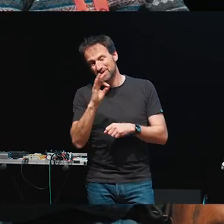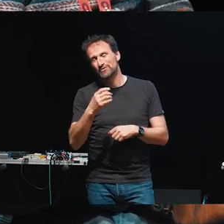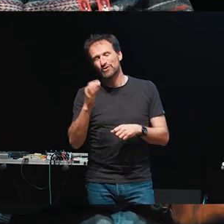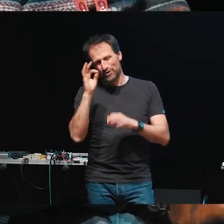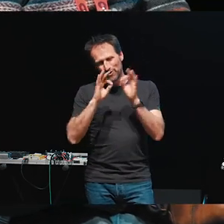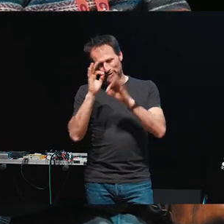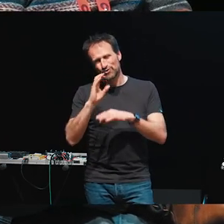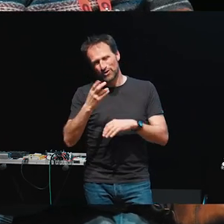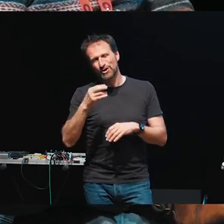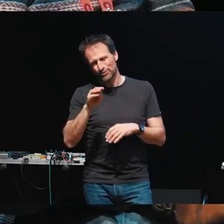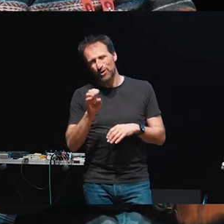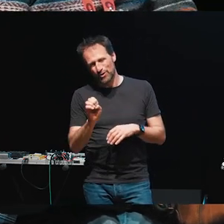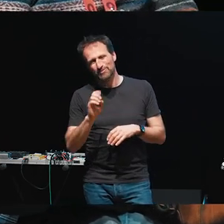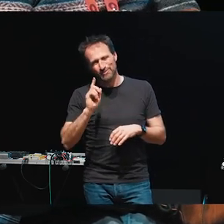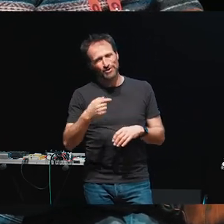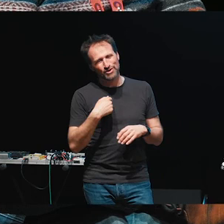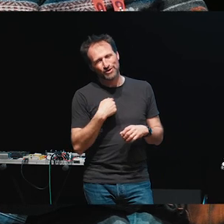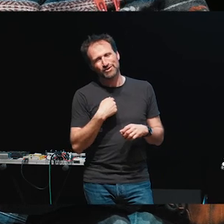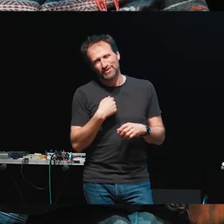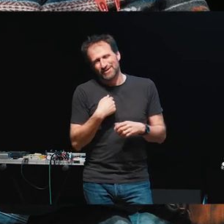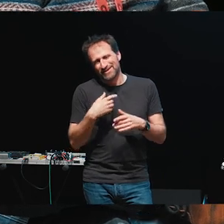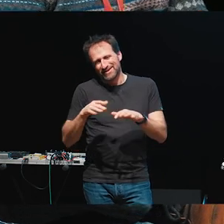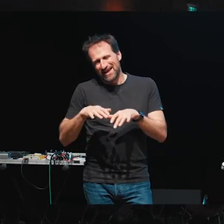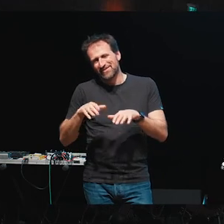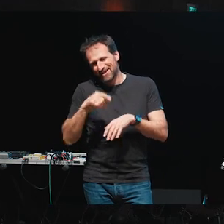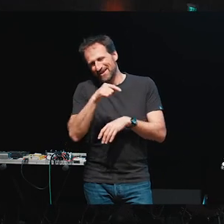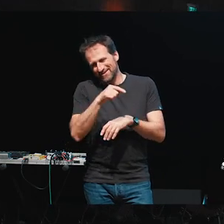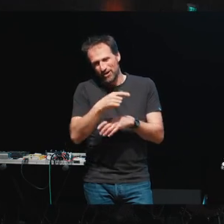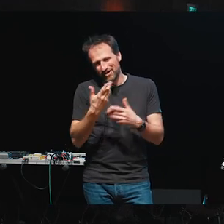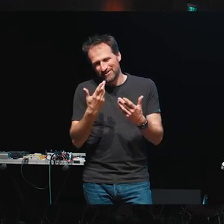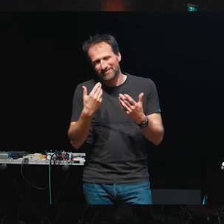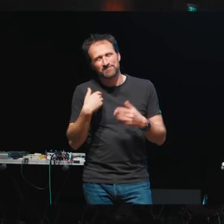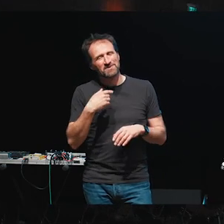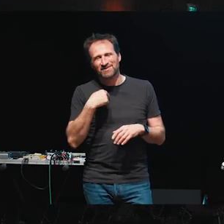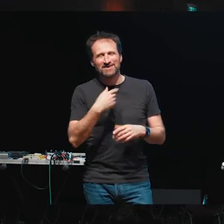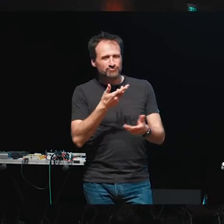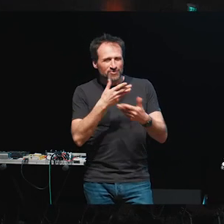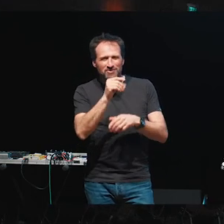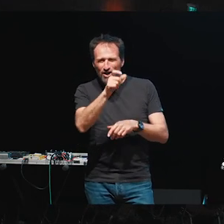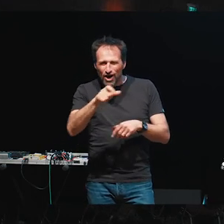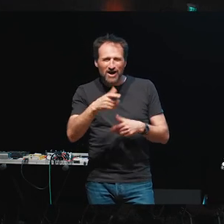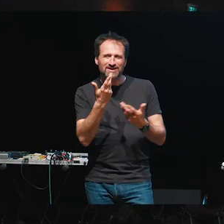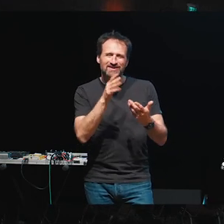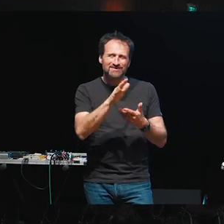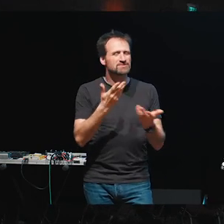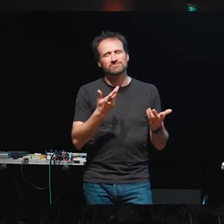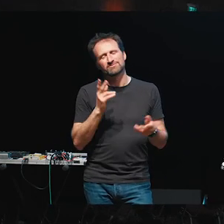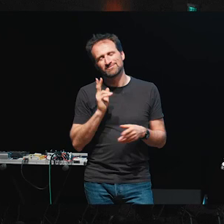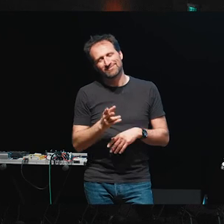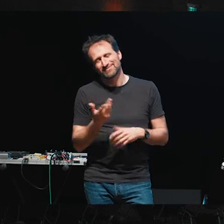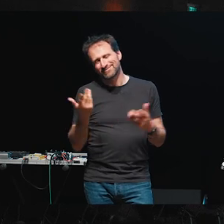for developer relations. So like talking to people and what the people think about, it's job, basically. And it was really interesting